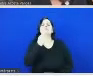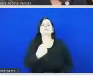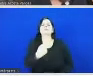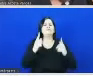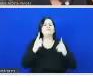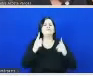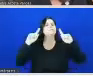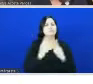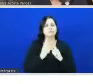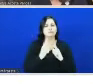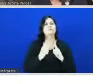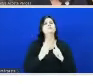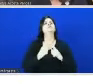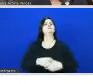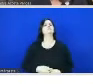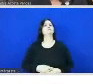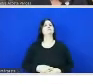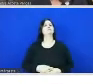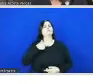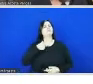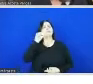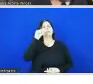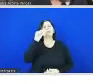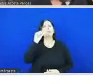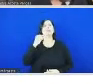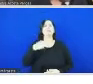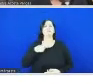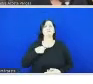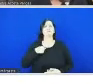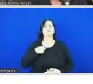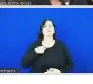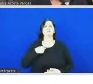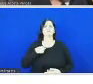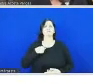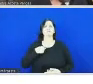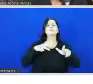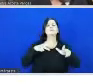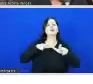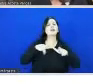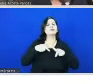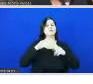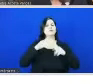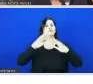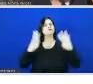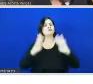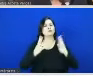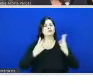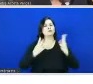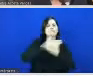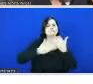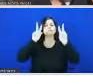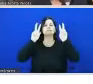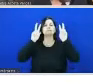law, with the overall aim to achieve peace and sustainable development. And from